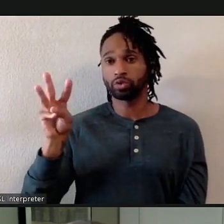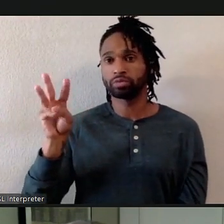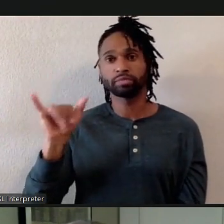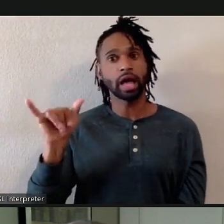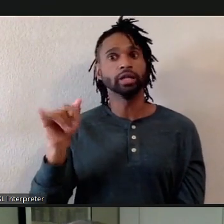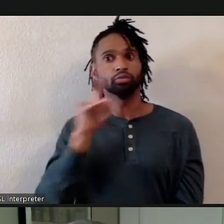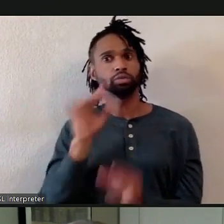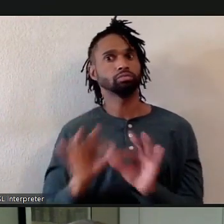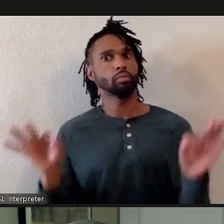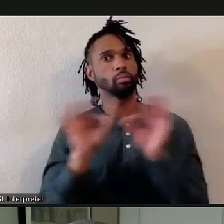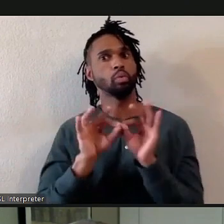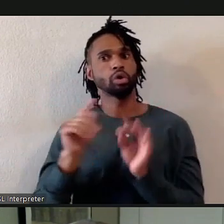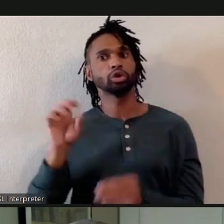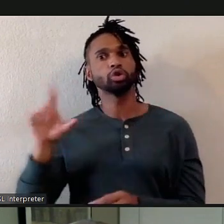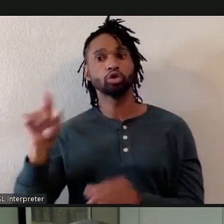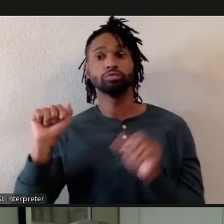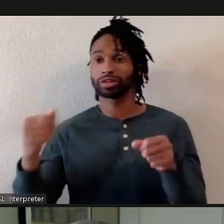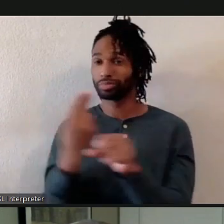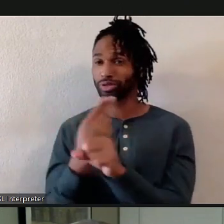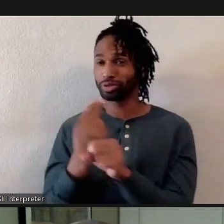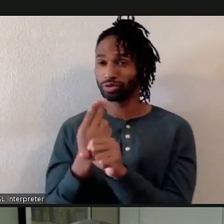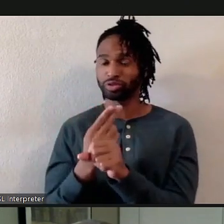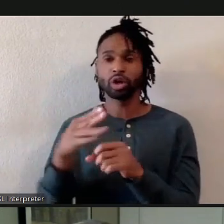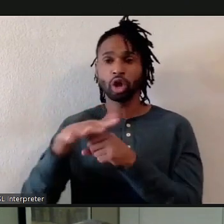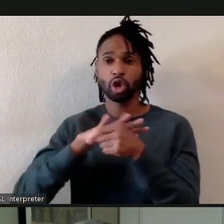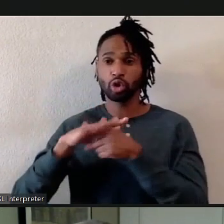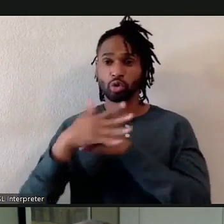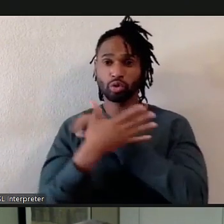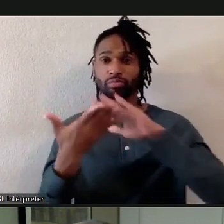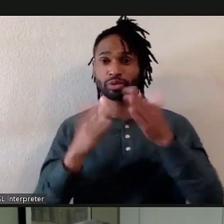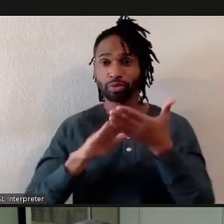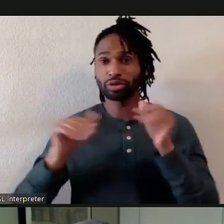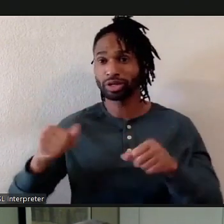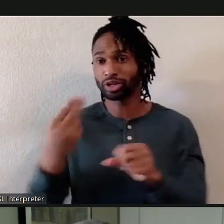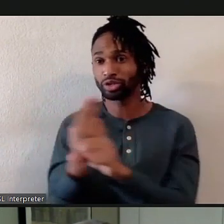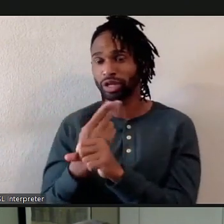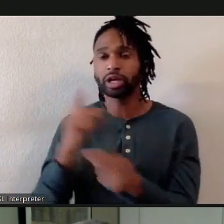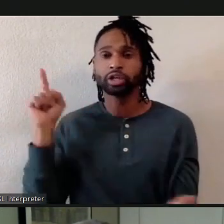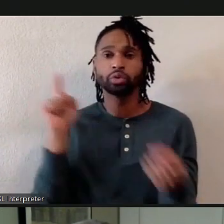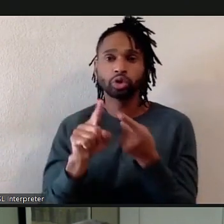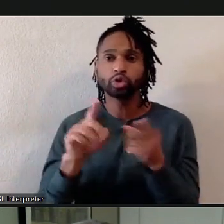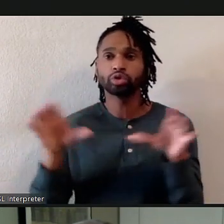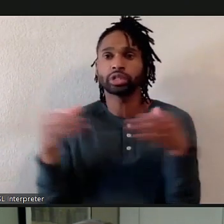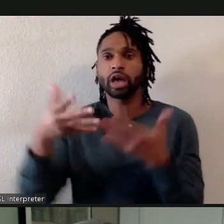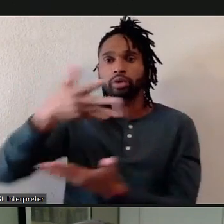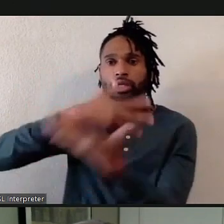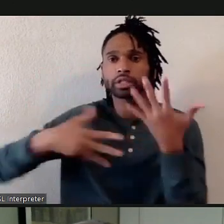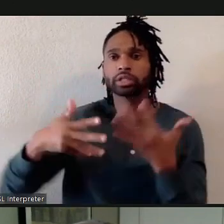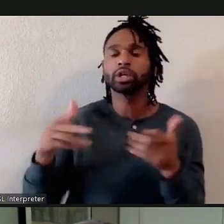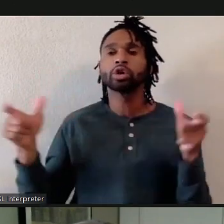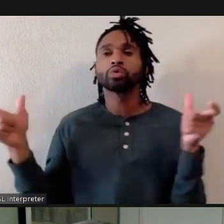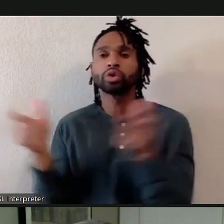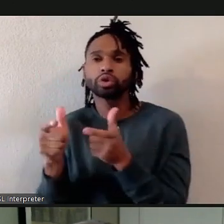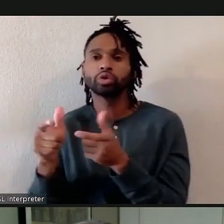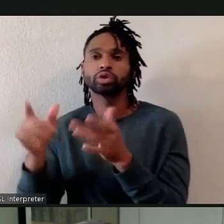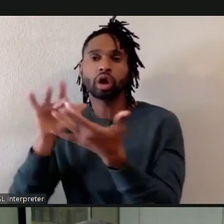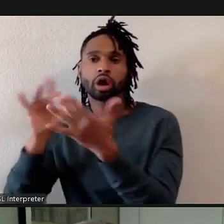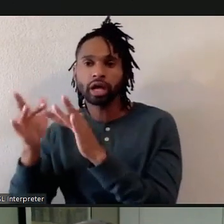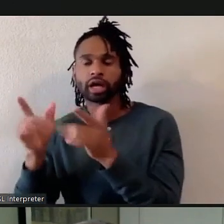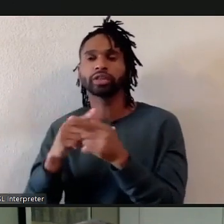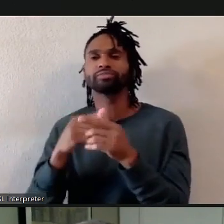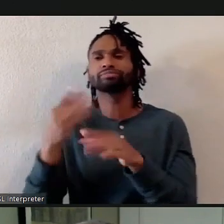important tool that could be used by a local community to reduce gatherings, reduce contacts, and improve social